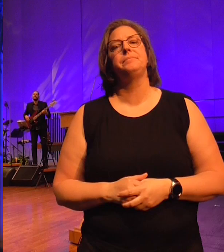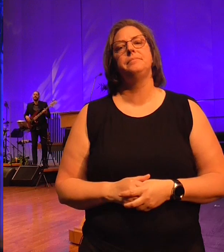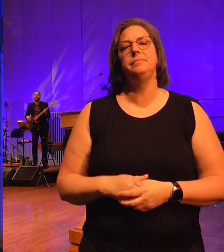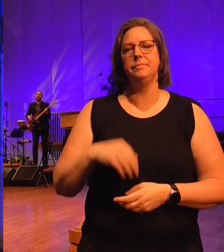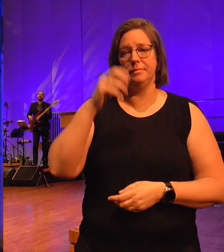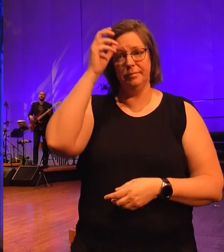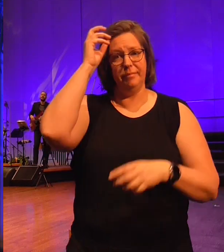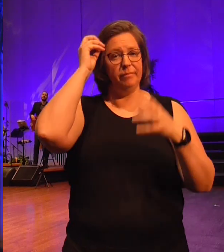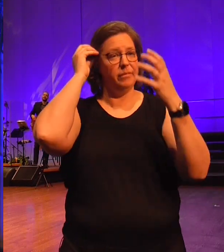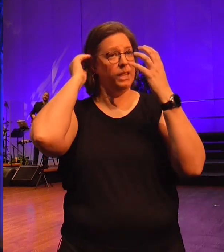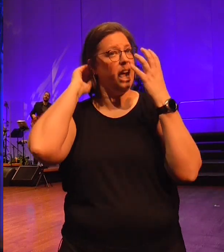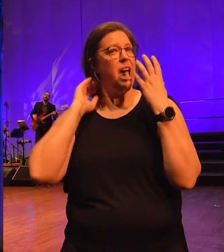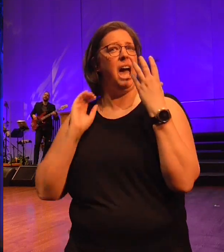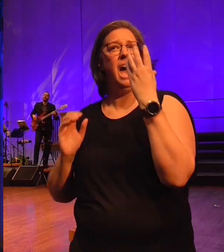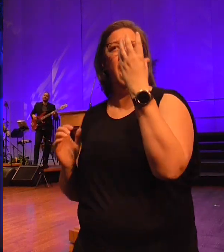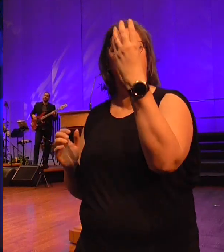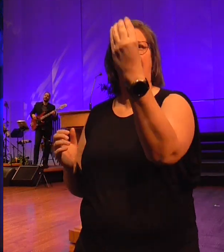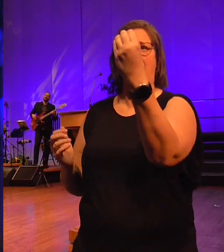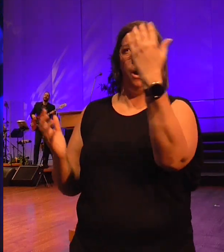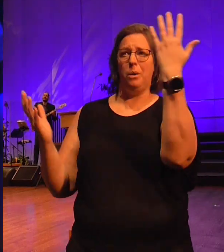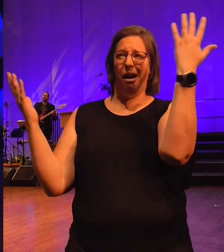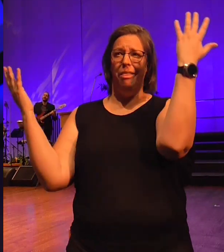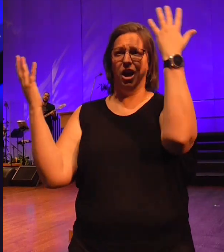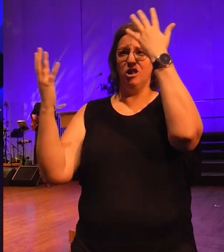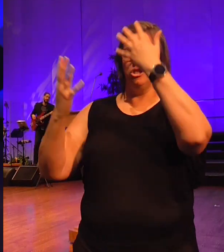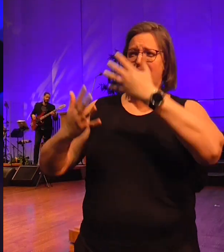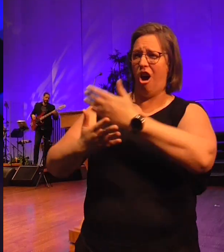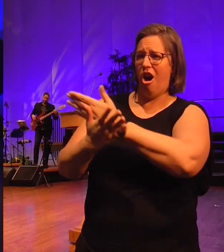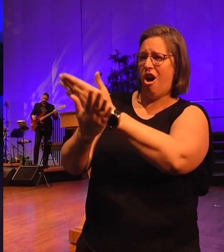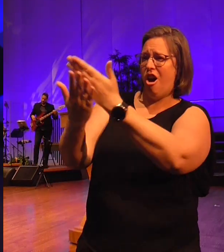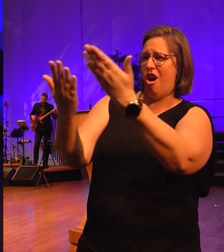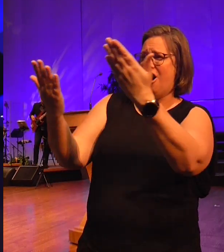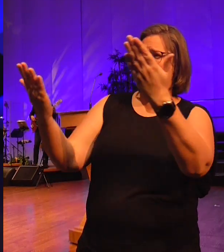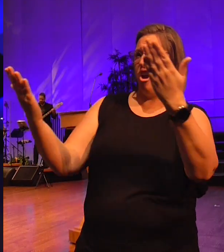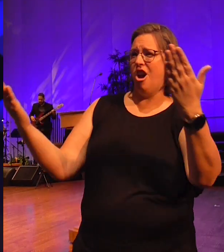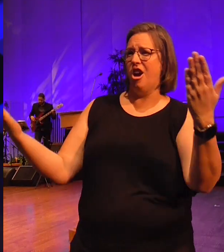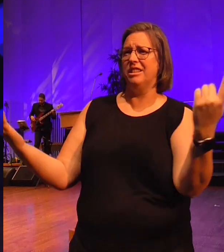the dark, there's a beckoning